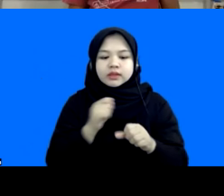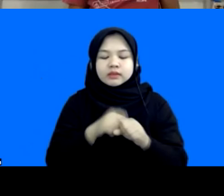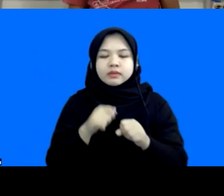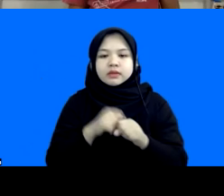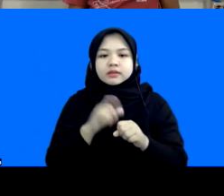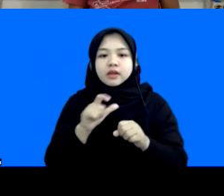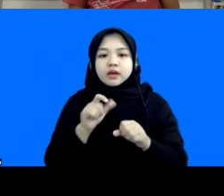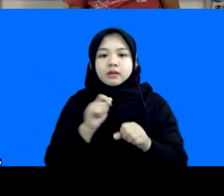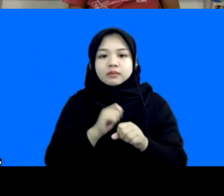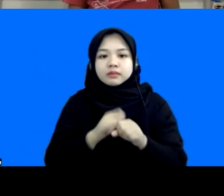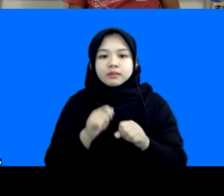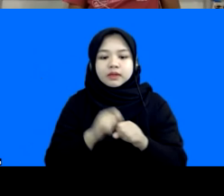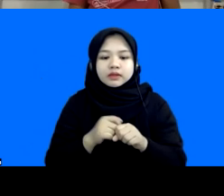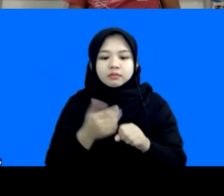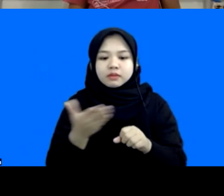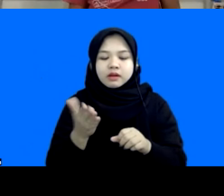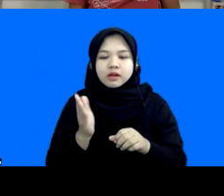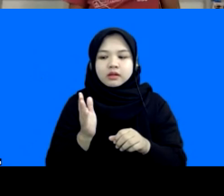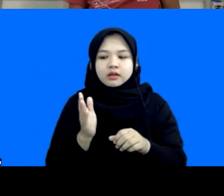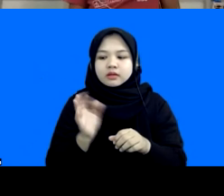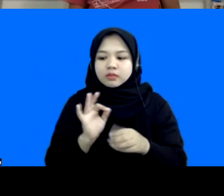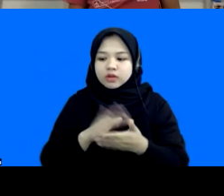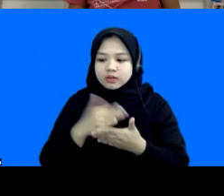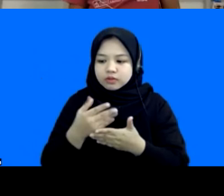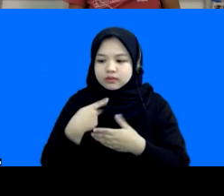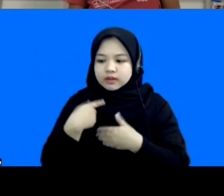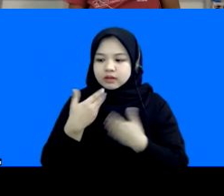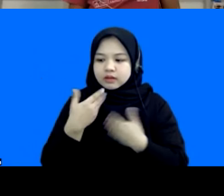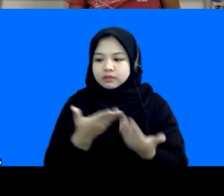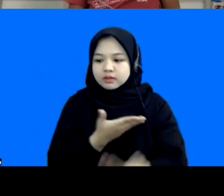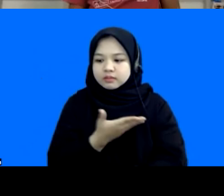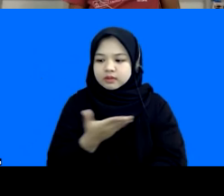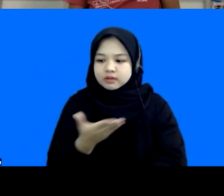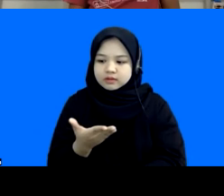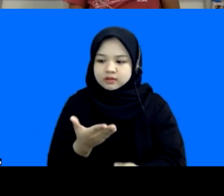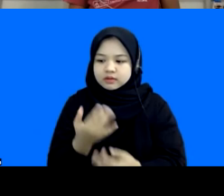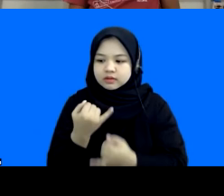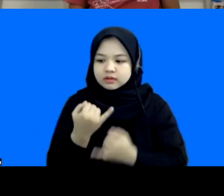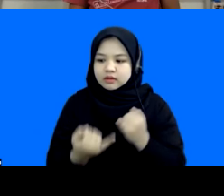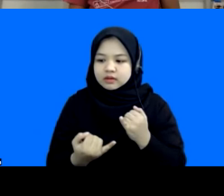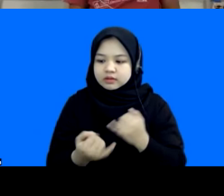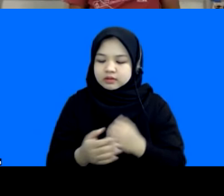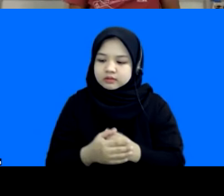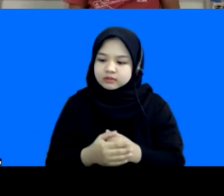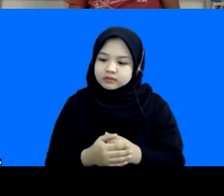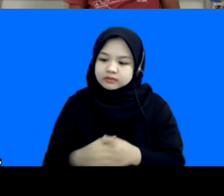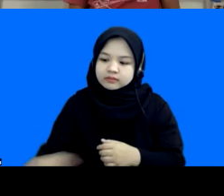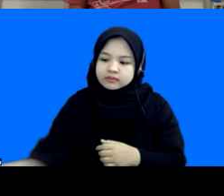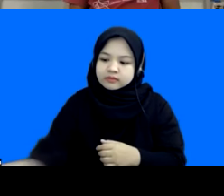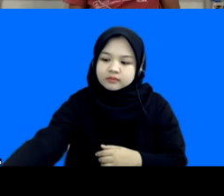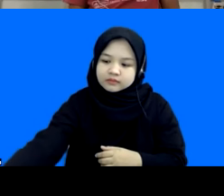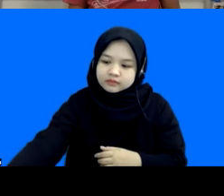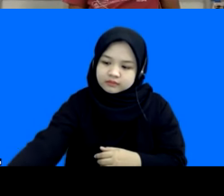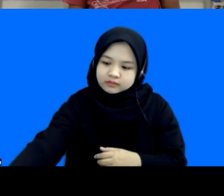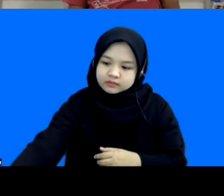we provide it to them. And lastly, early stage work that we're doing is to look at